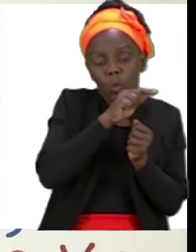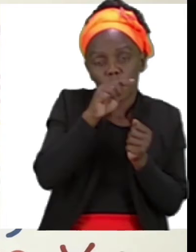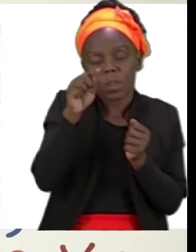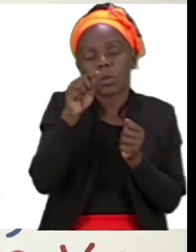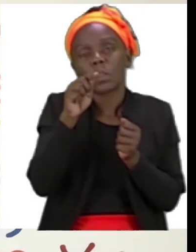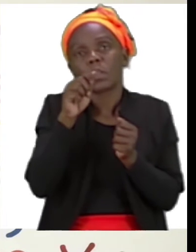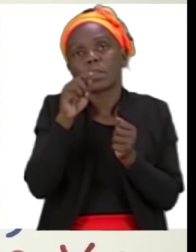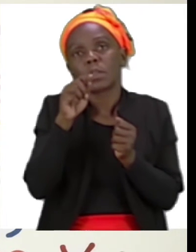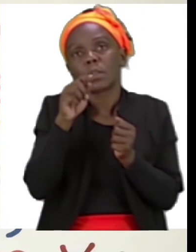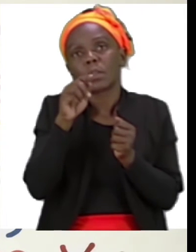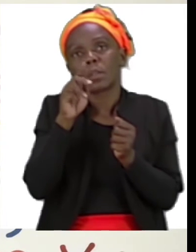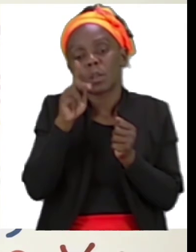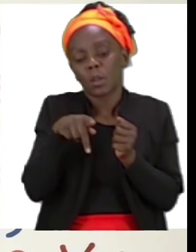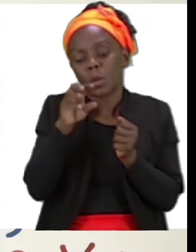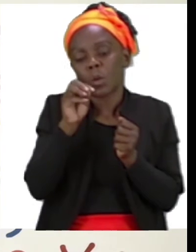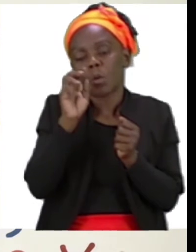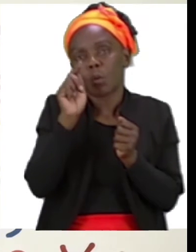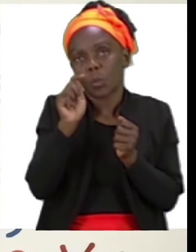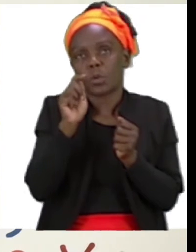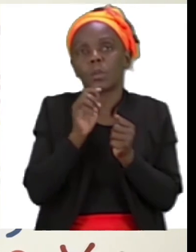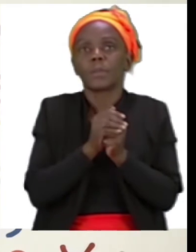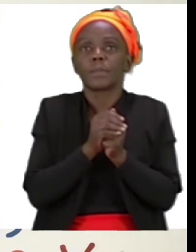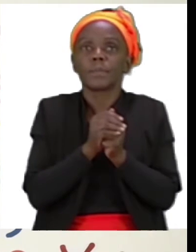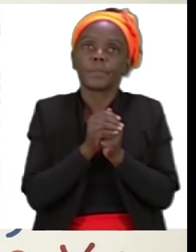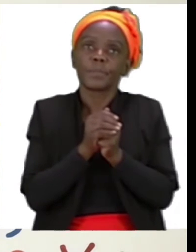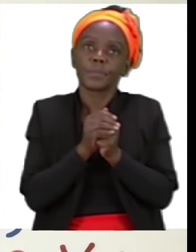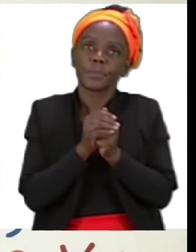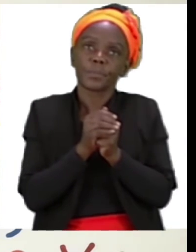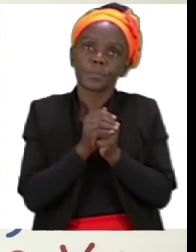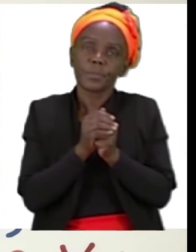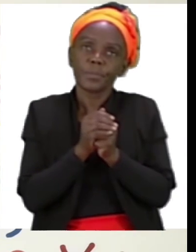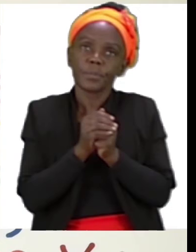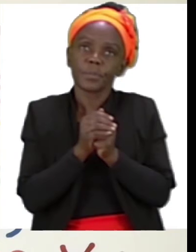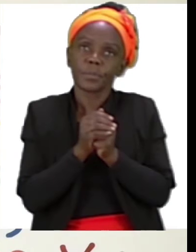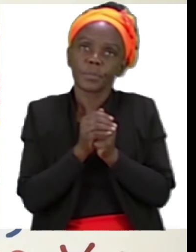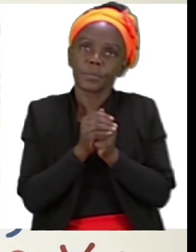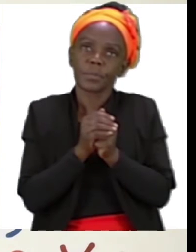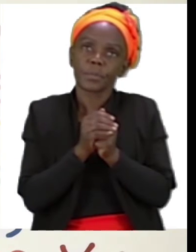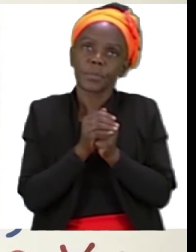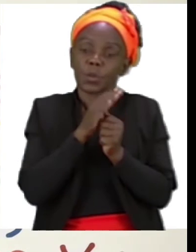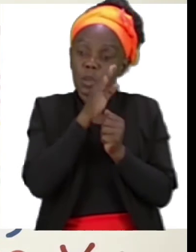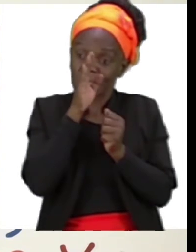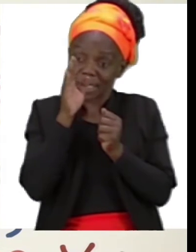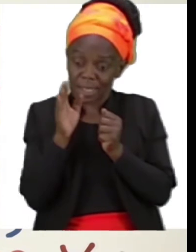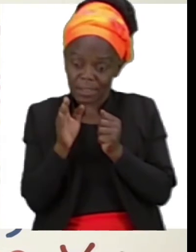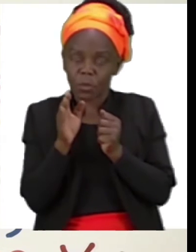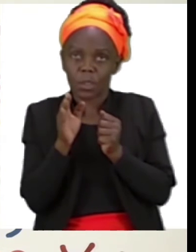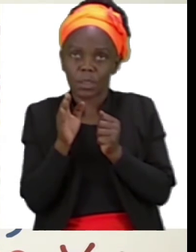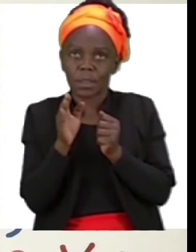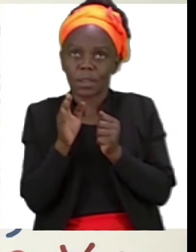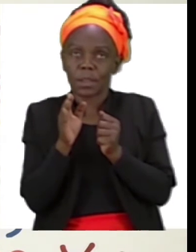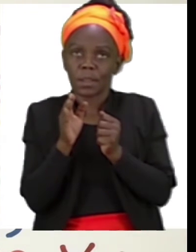use it again. Then the next one is the word is, because we